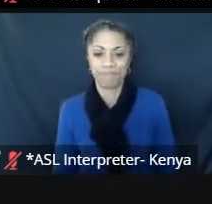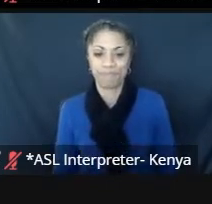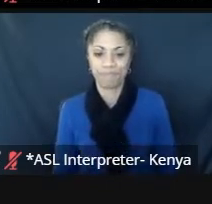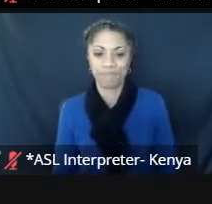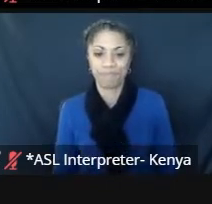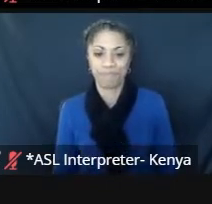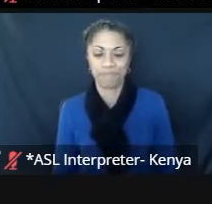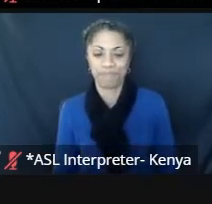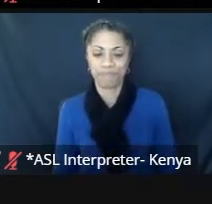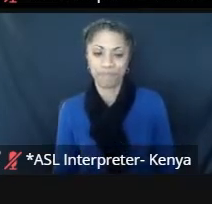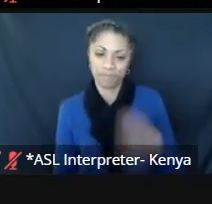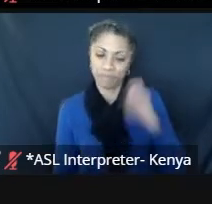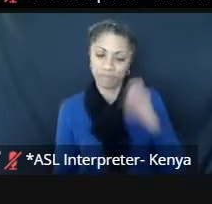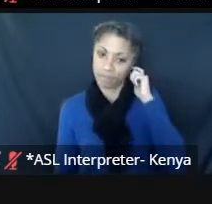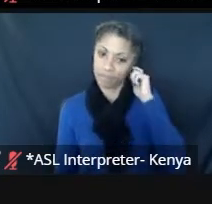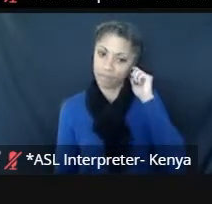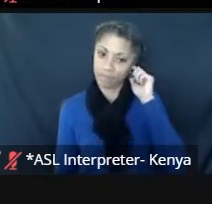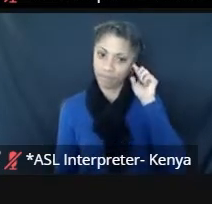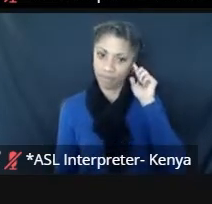Next slide.